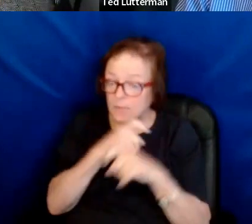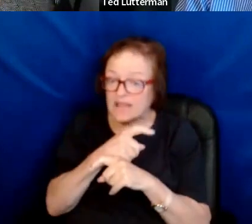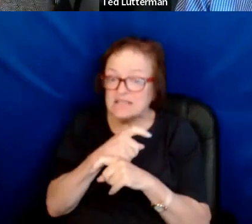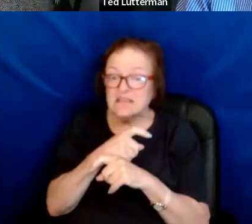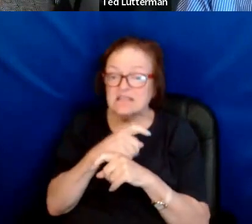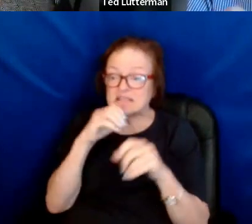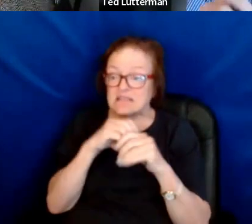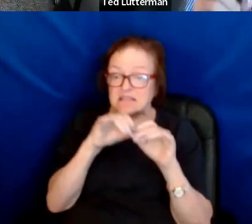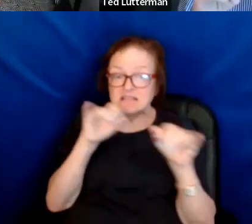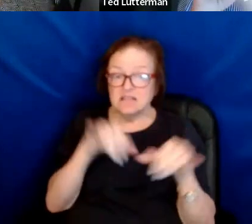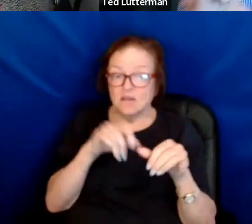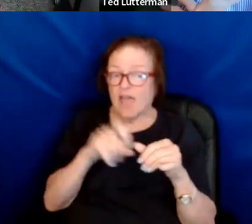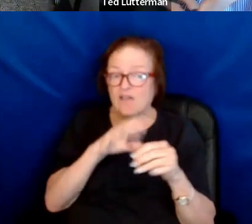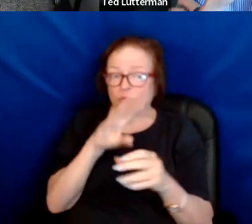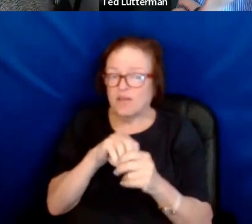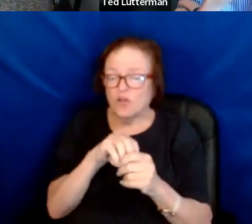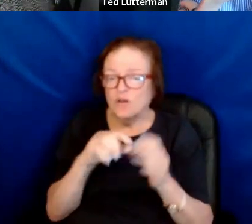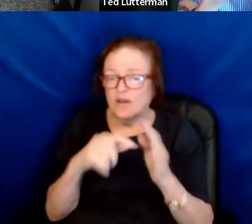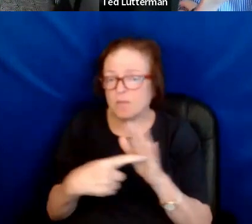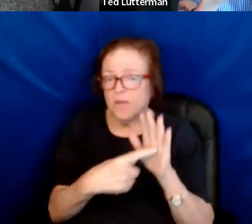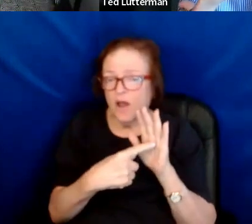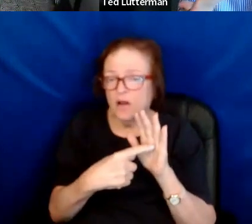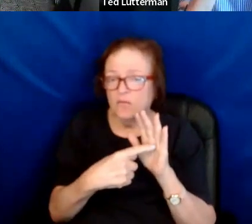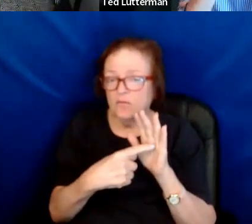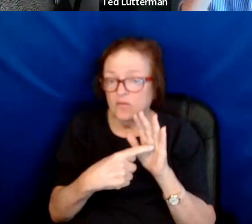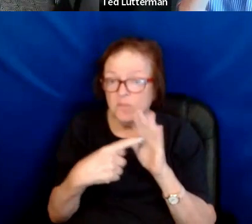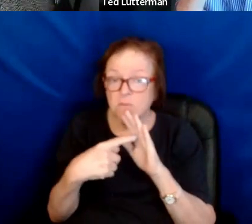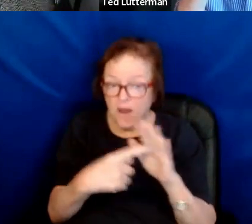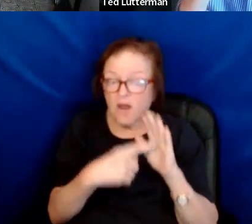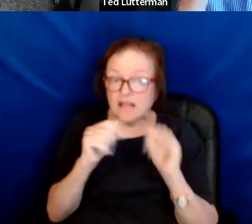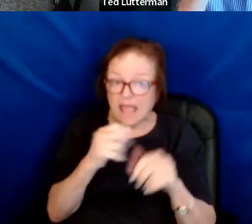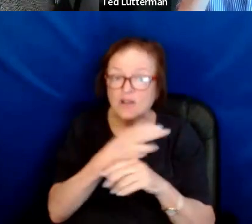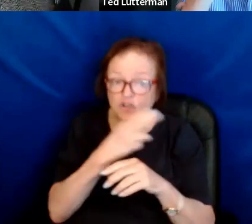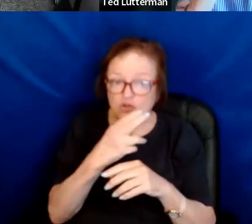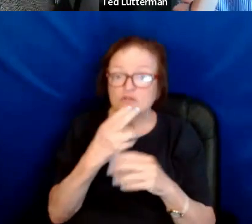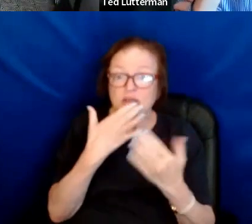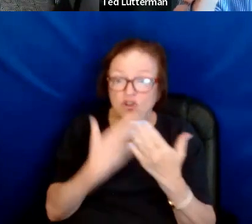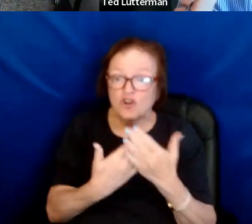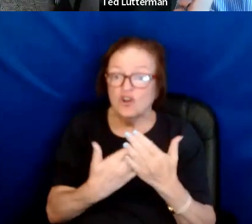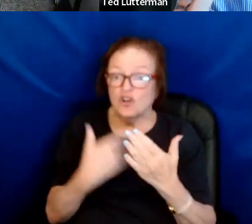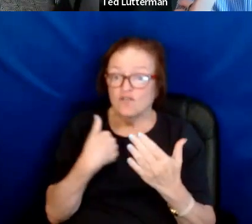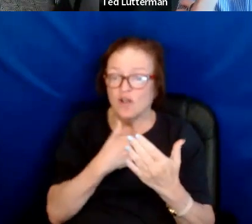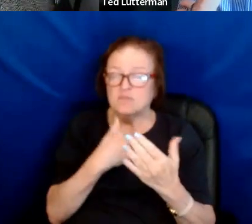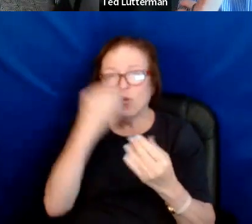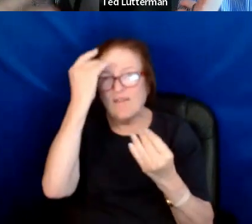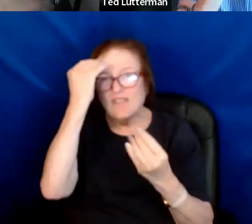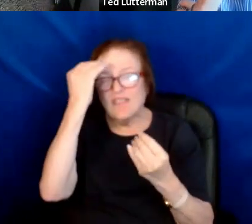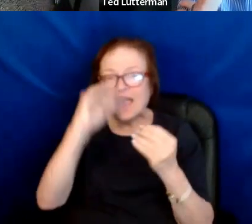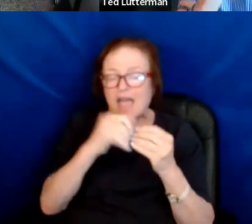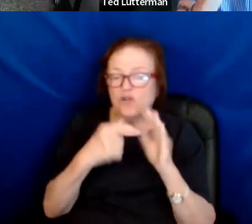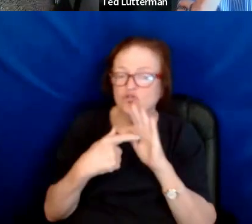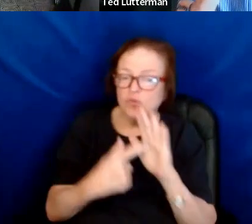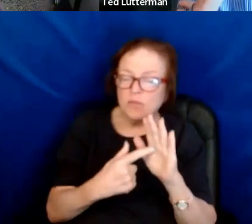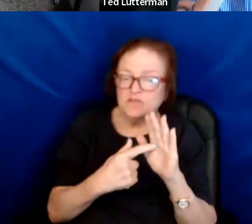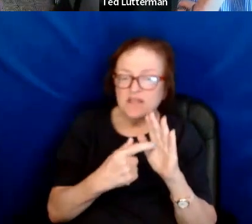systems have to be included in the model for the model to be useful, but we need to talk about it and think about how to represent it and understand